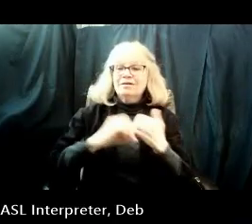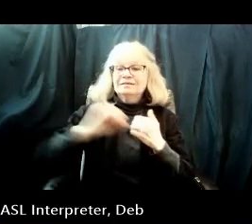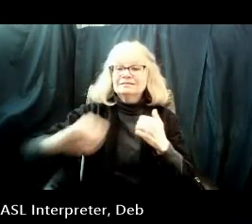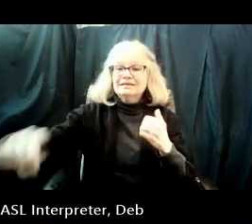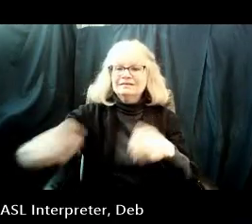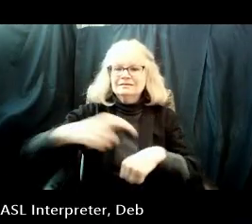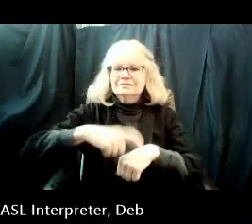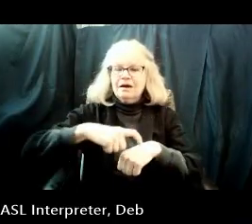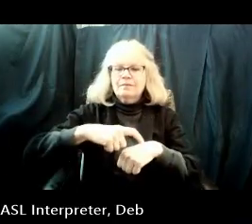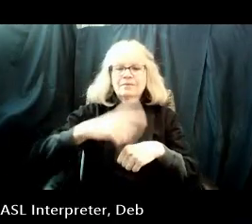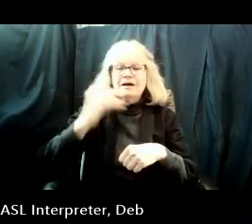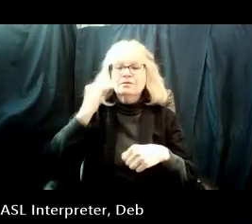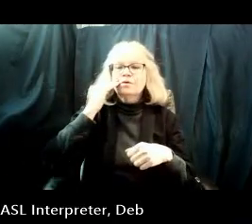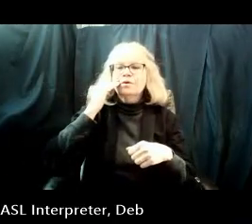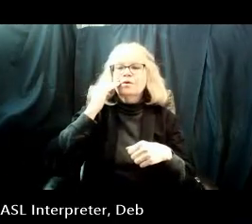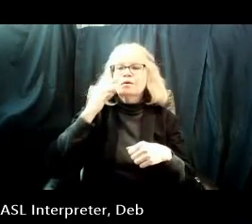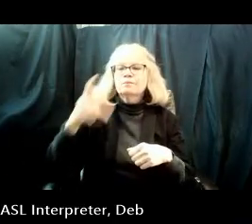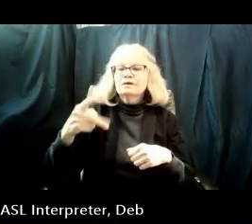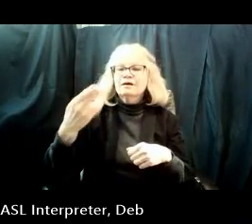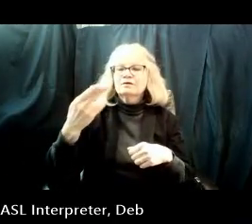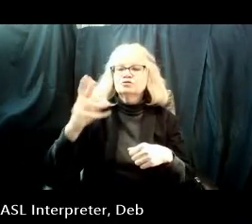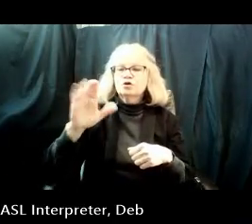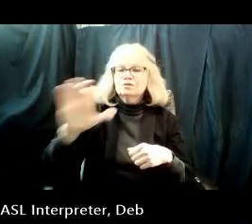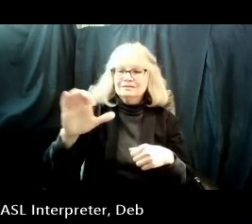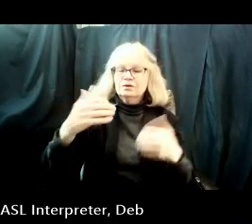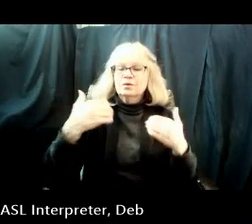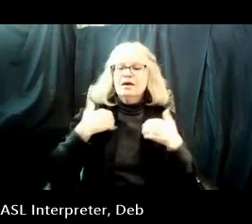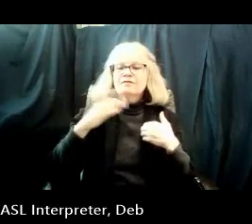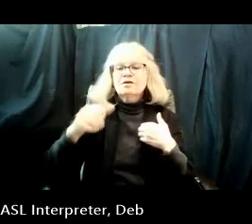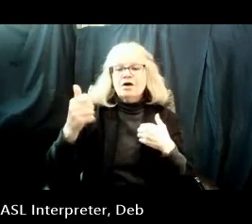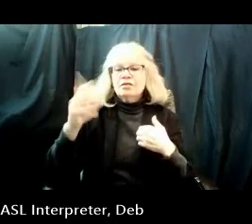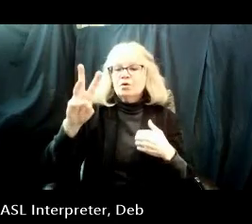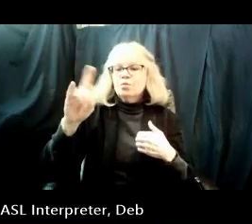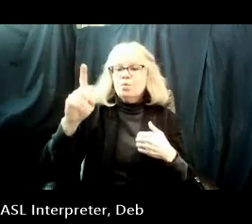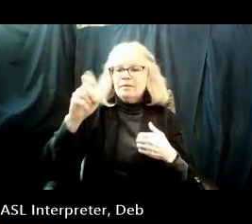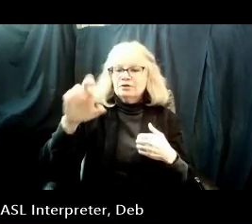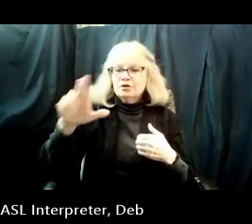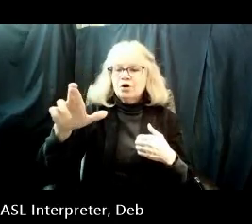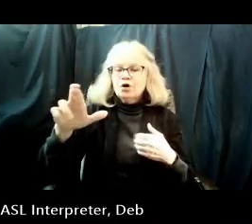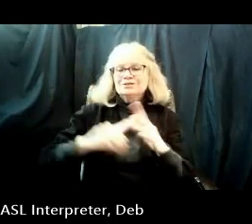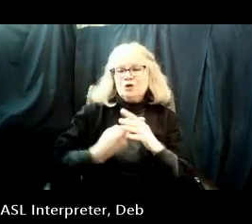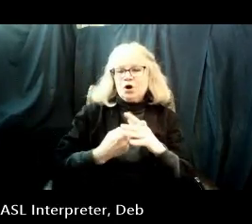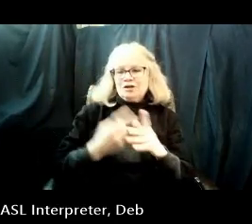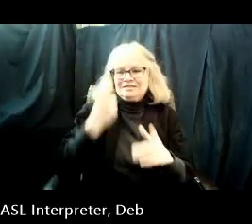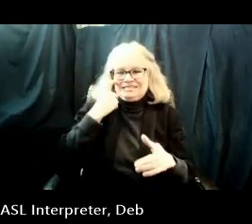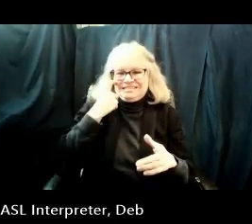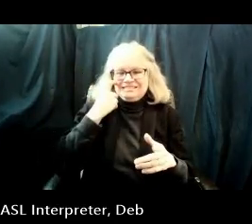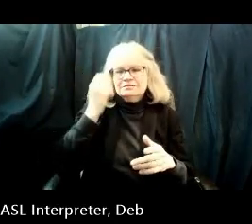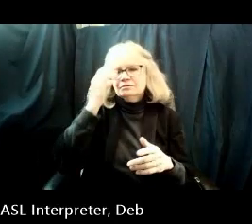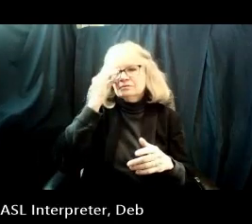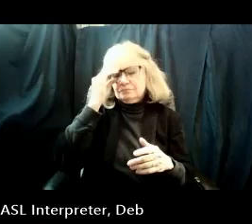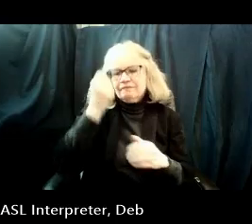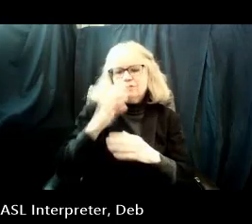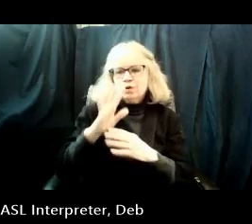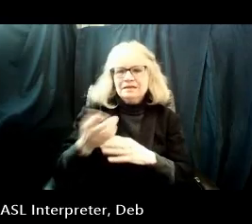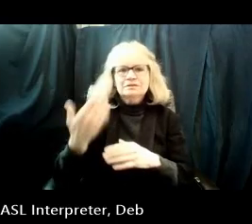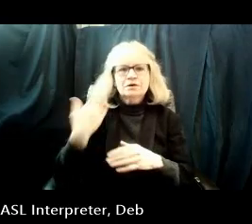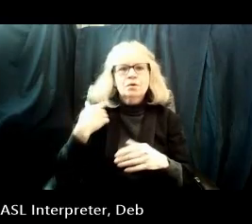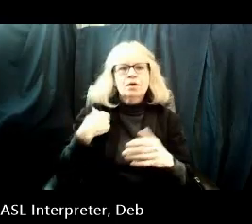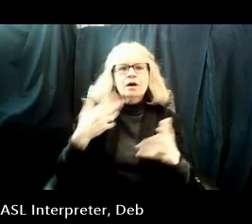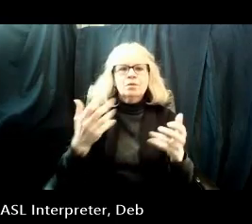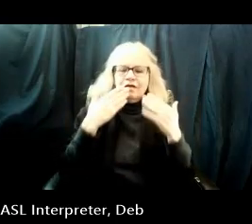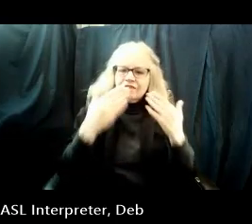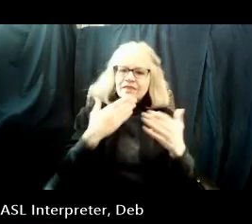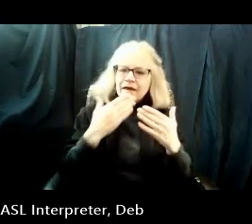And I know internally the PHRC, we also have another webinar that started a few moments ago. And so I just want to thank